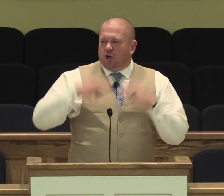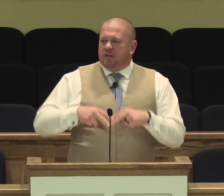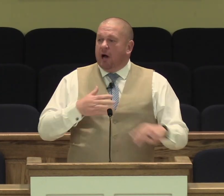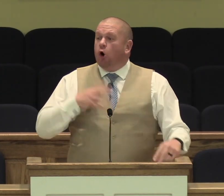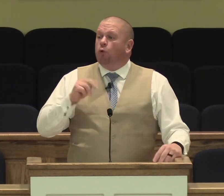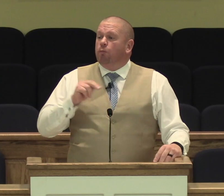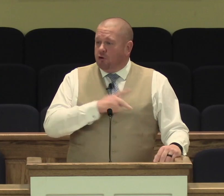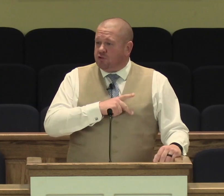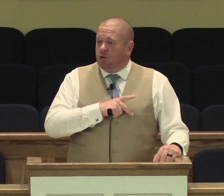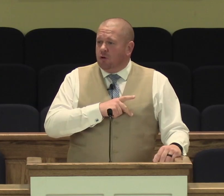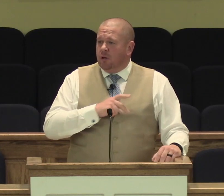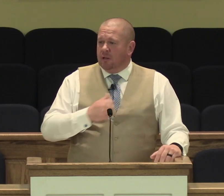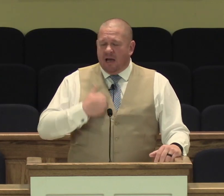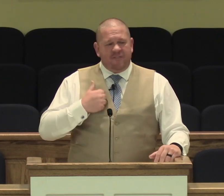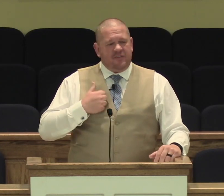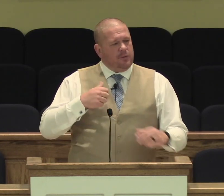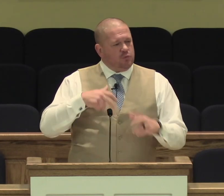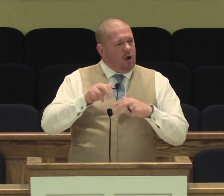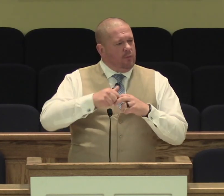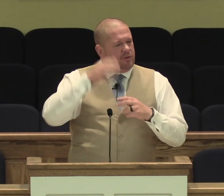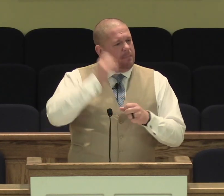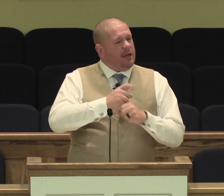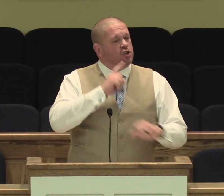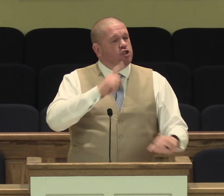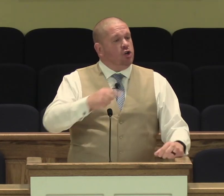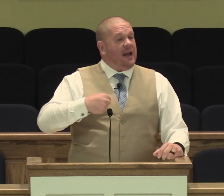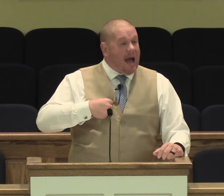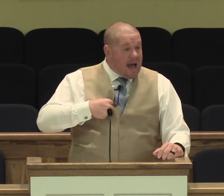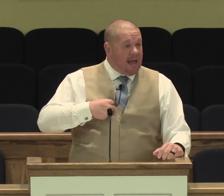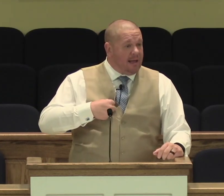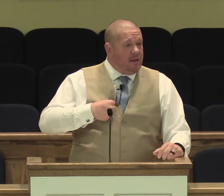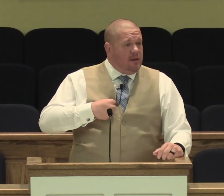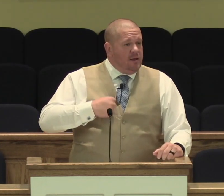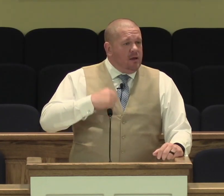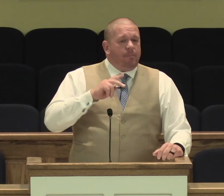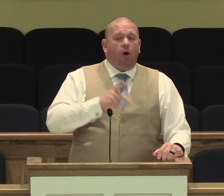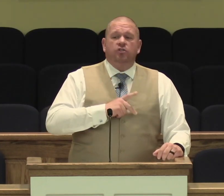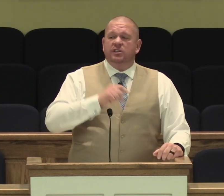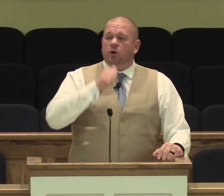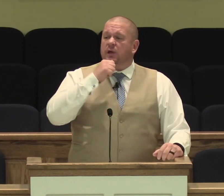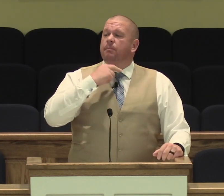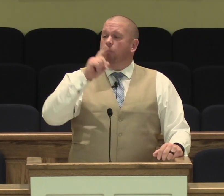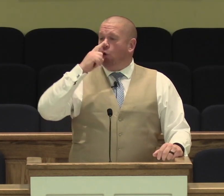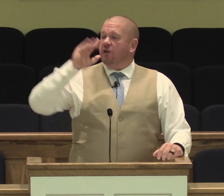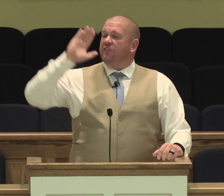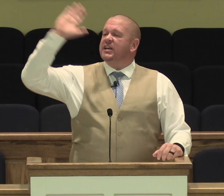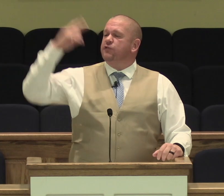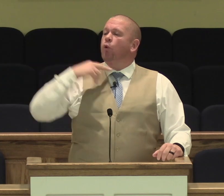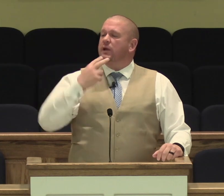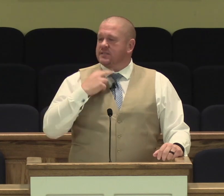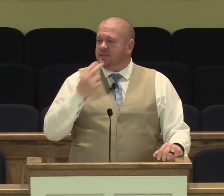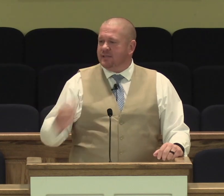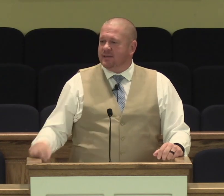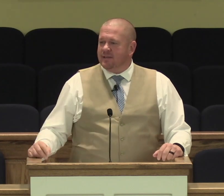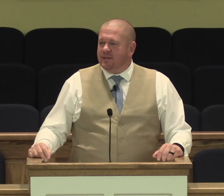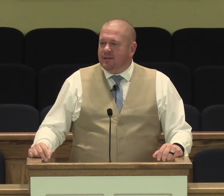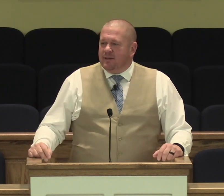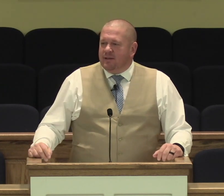challenge and look into my own personal life as I was walking with God, making sure that I personally don't get bored of his